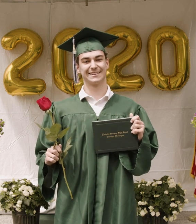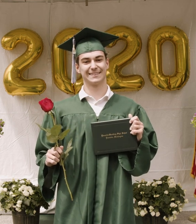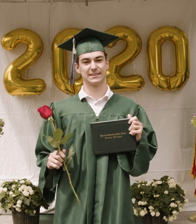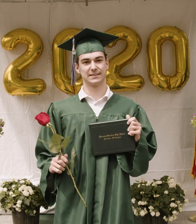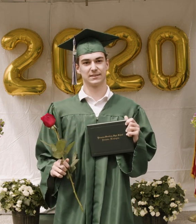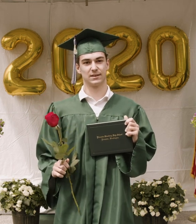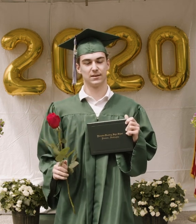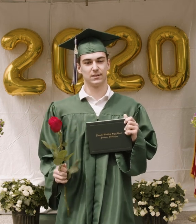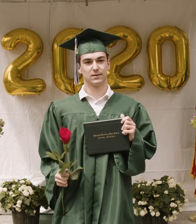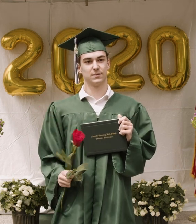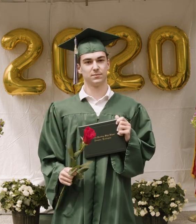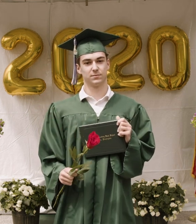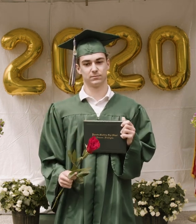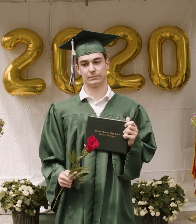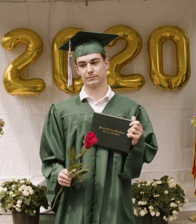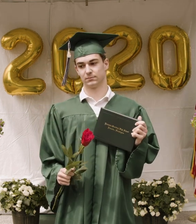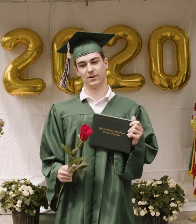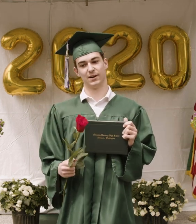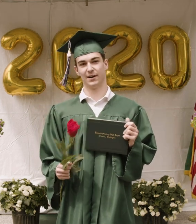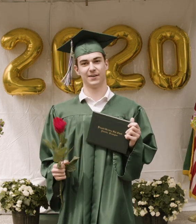Daniel James Mickelson.